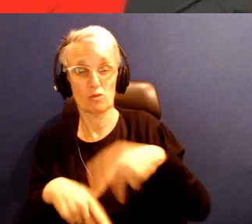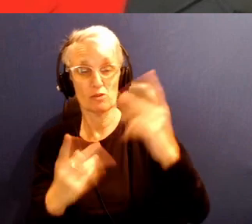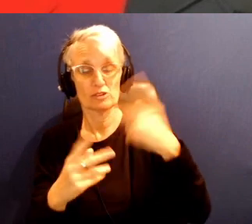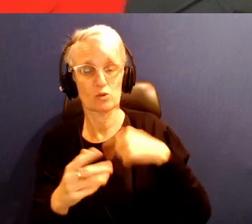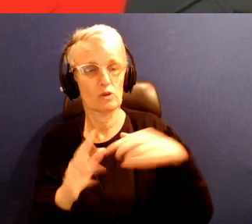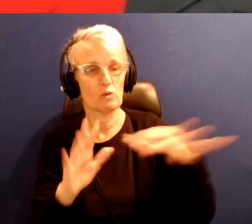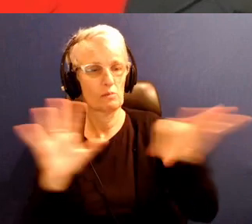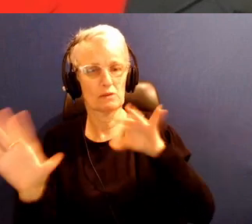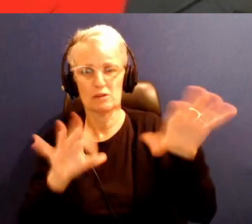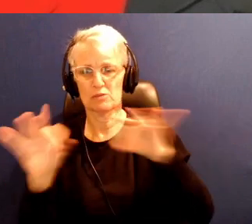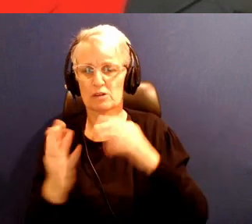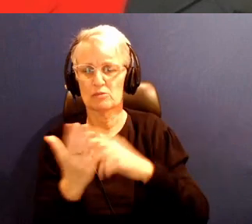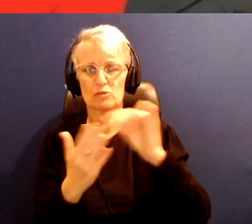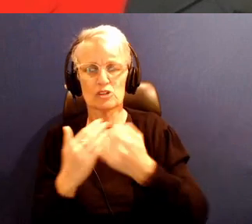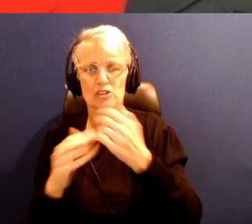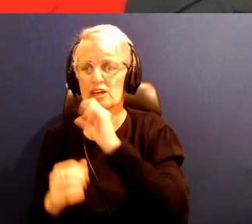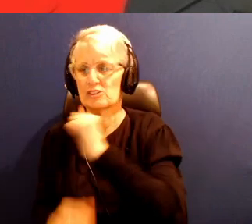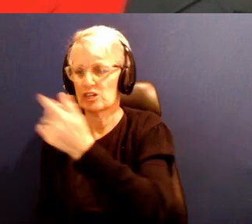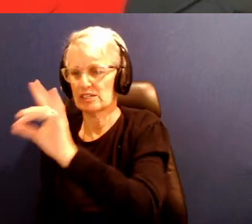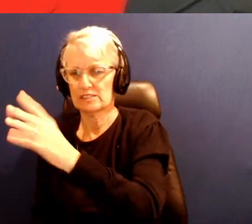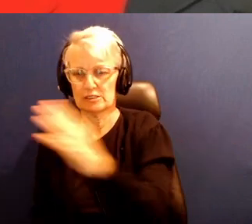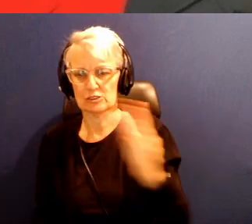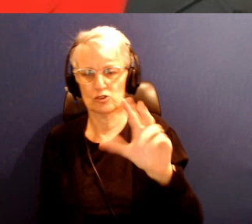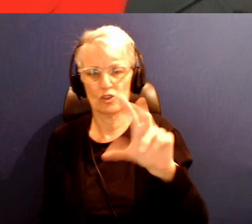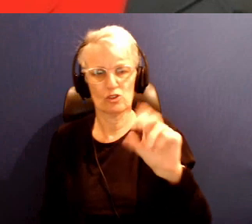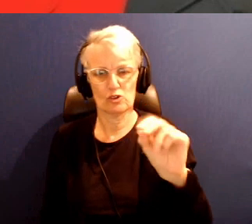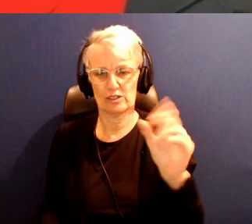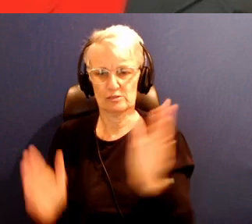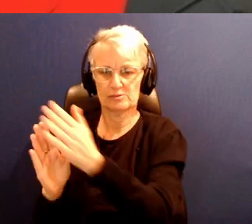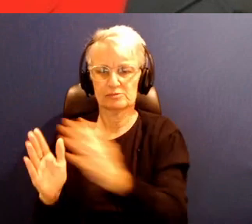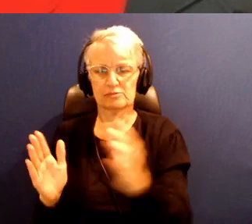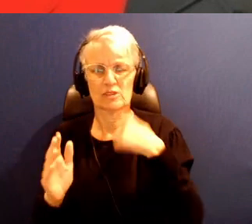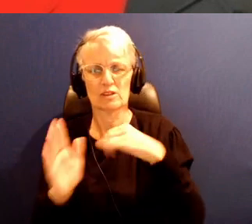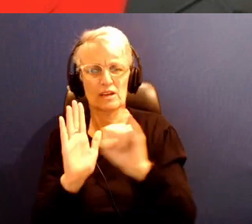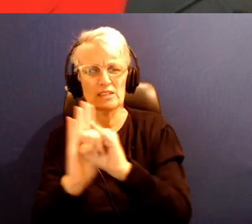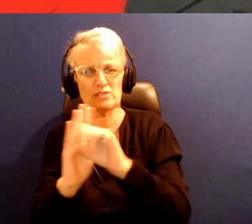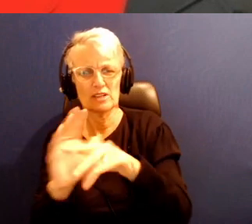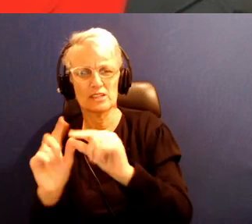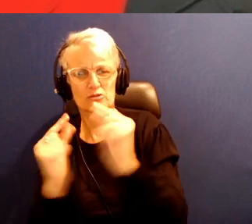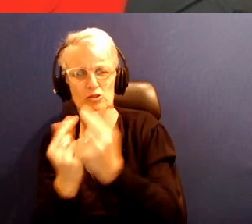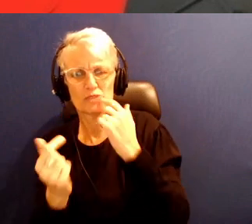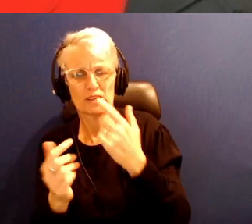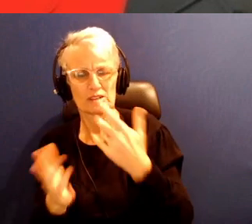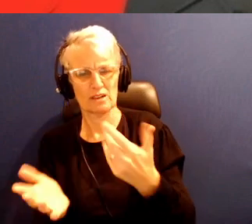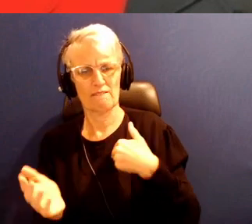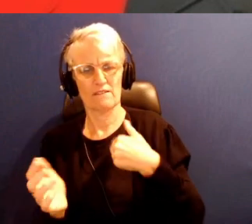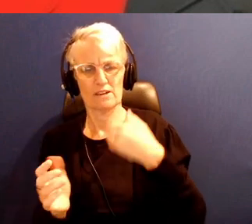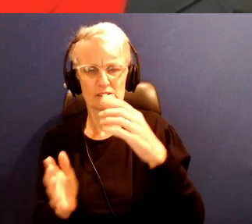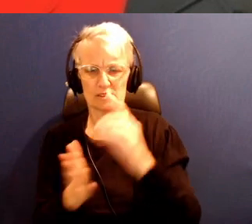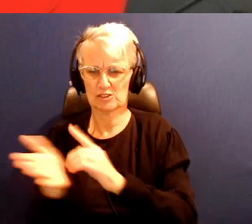will select projects that target youth ages 18 to 30 and who identify with a group that faces